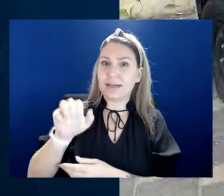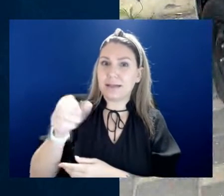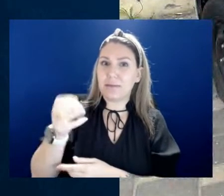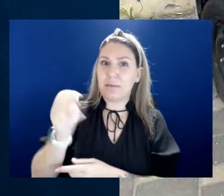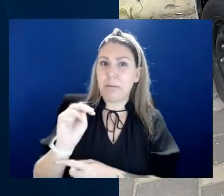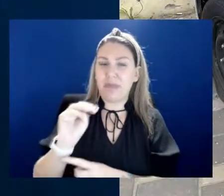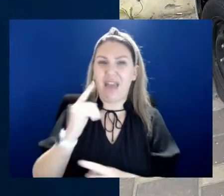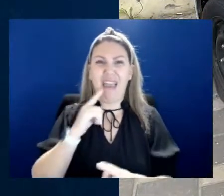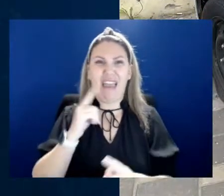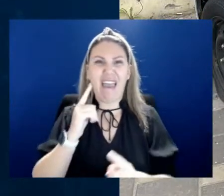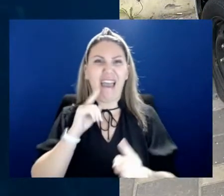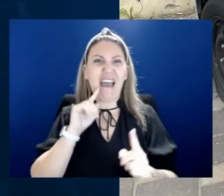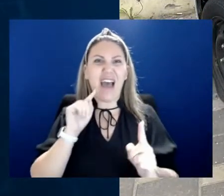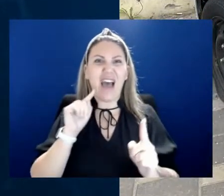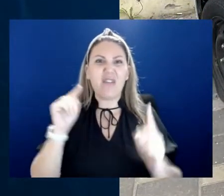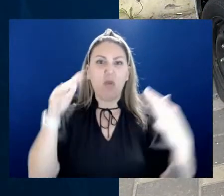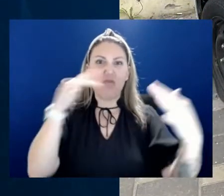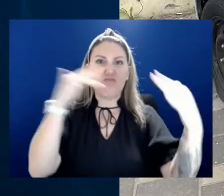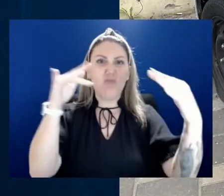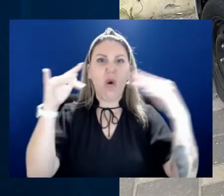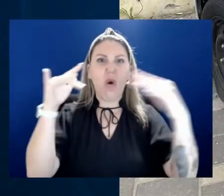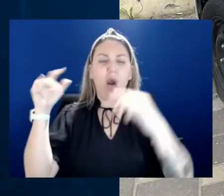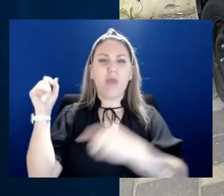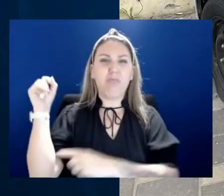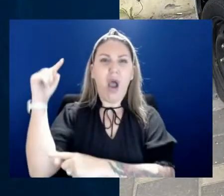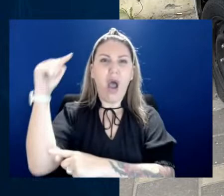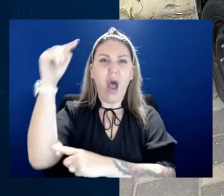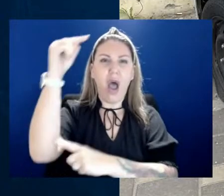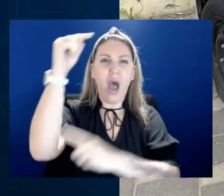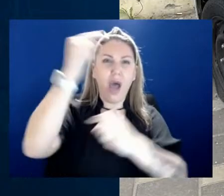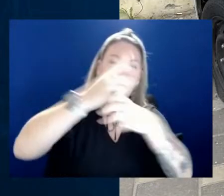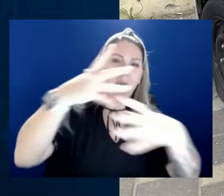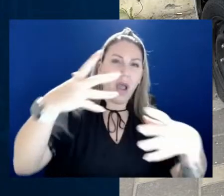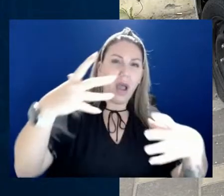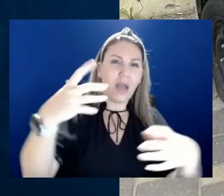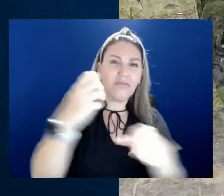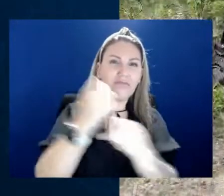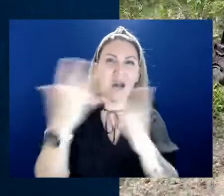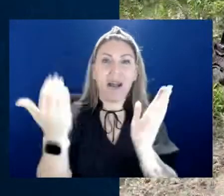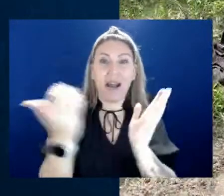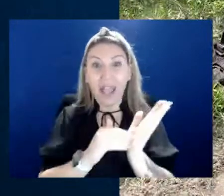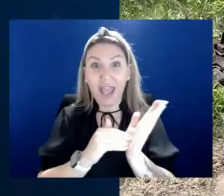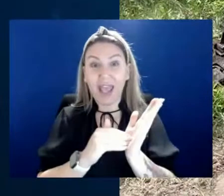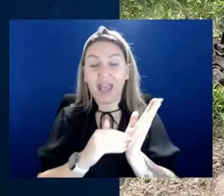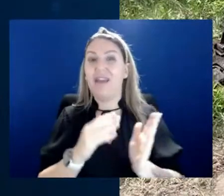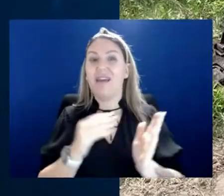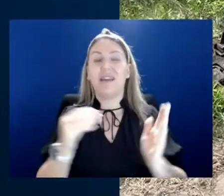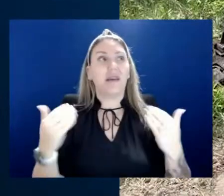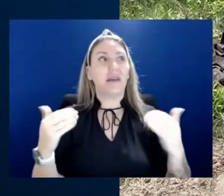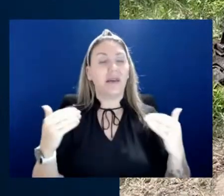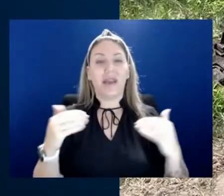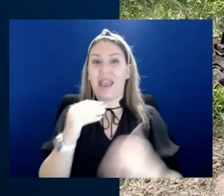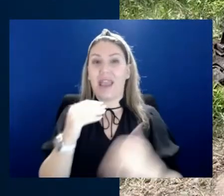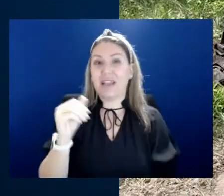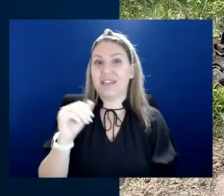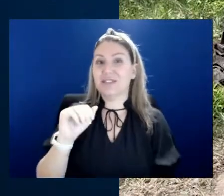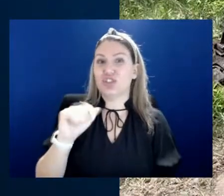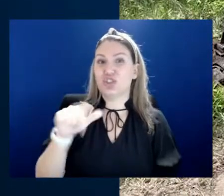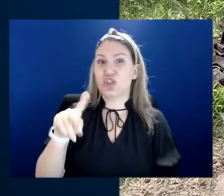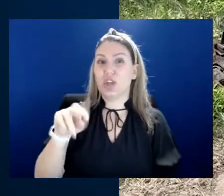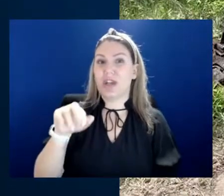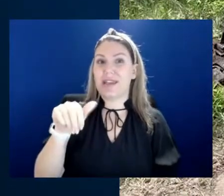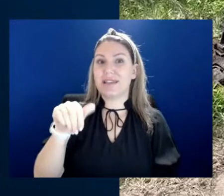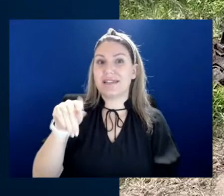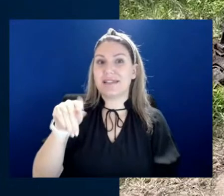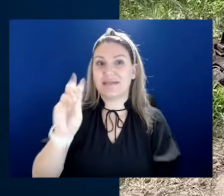ago or a week ago, there were missile attacks again in Kyiv. And of course, in Cherkasy,